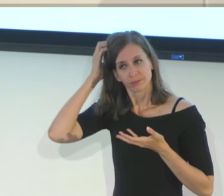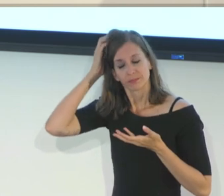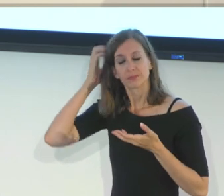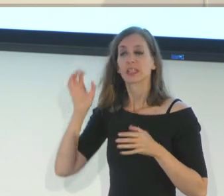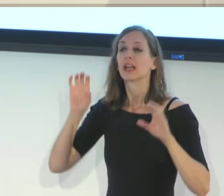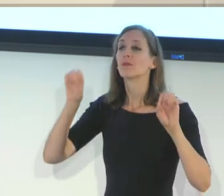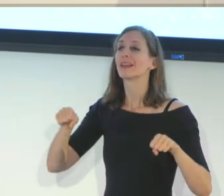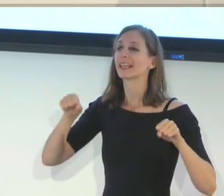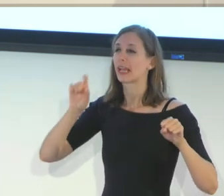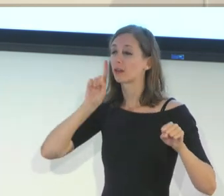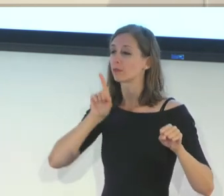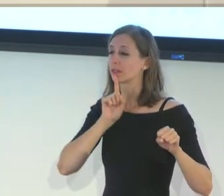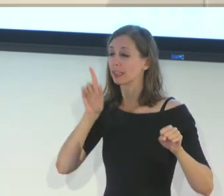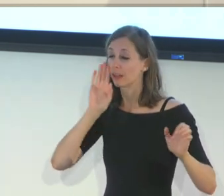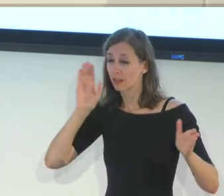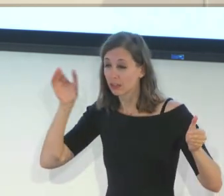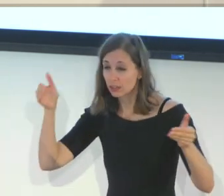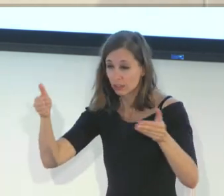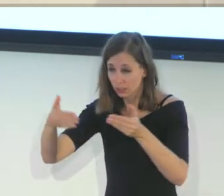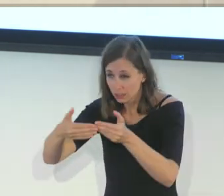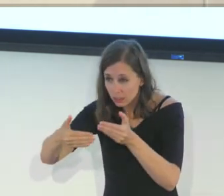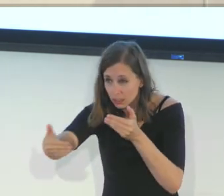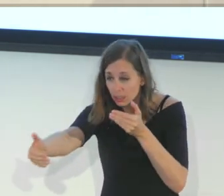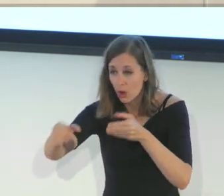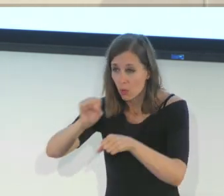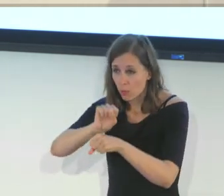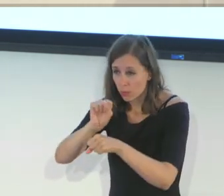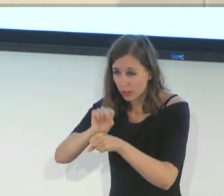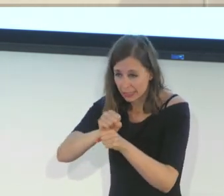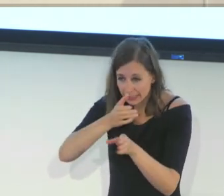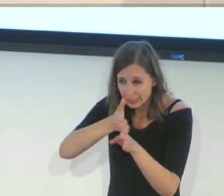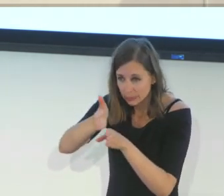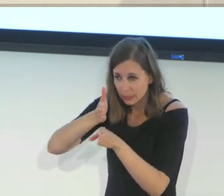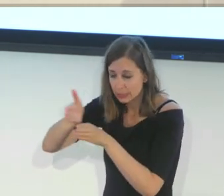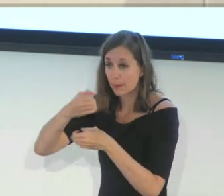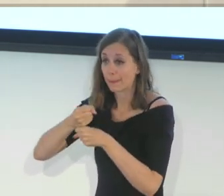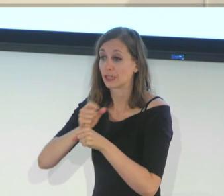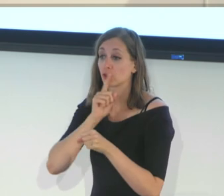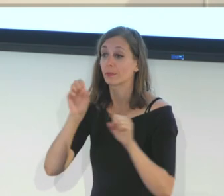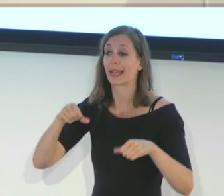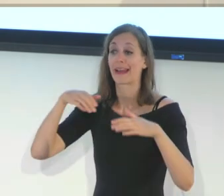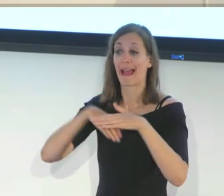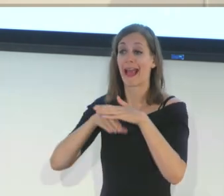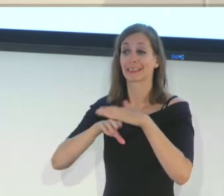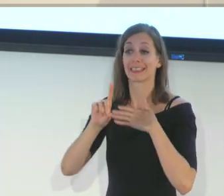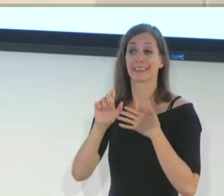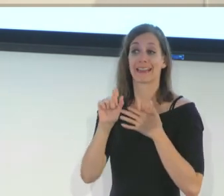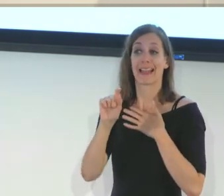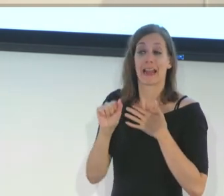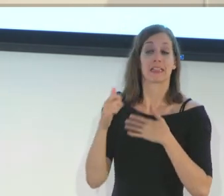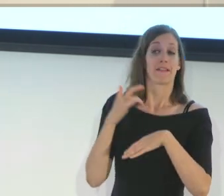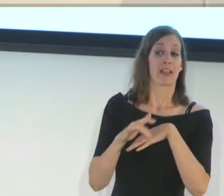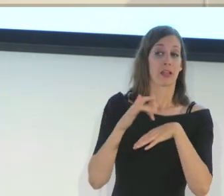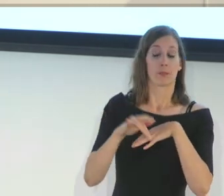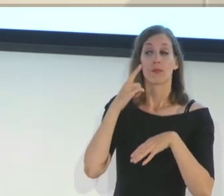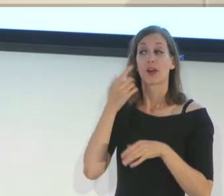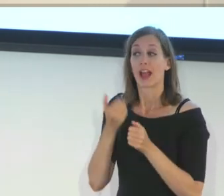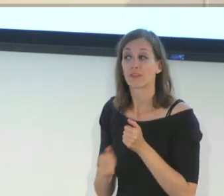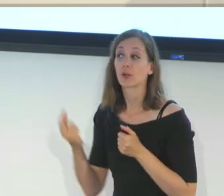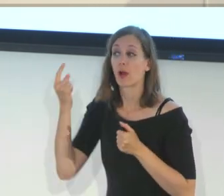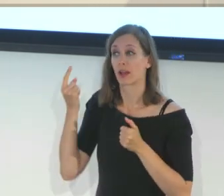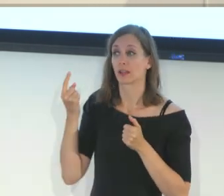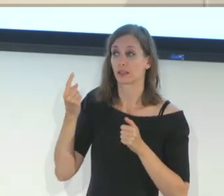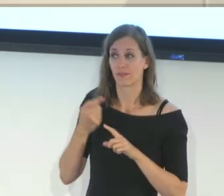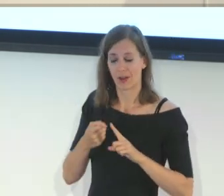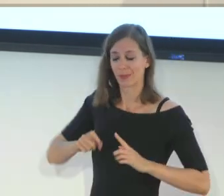years, working in these spaces, making sure that information and access to data is available to everyone from